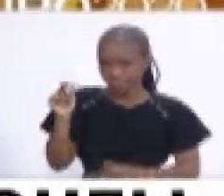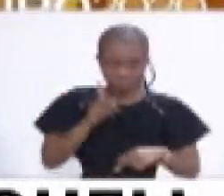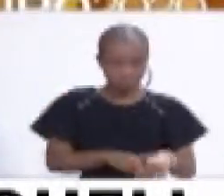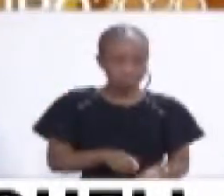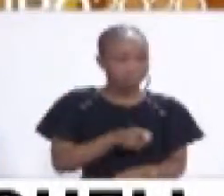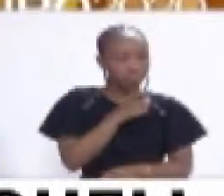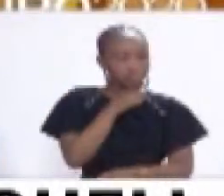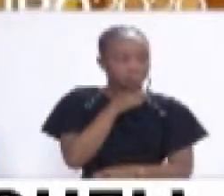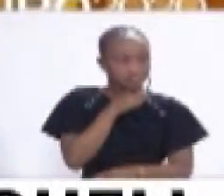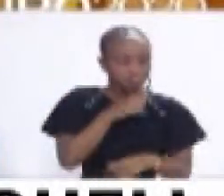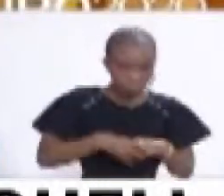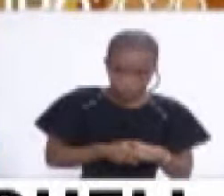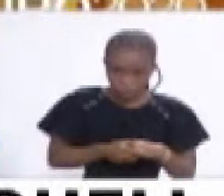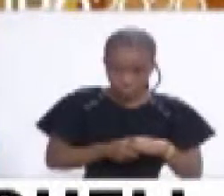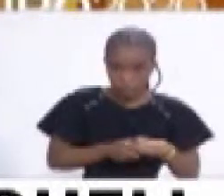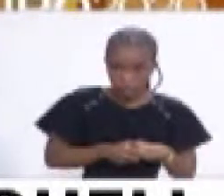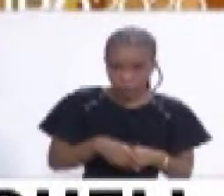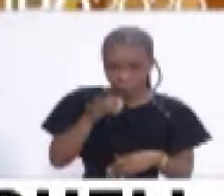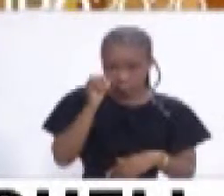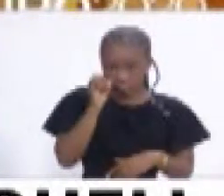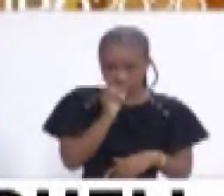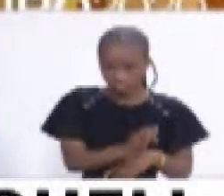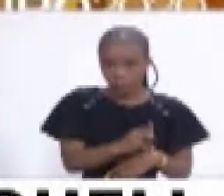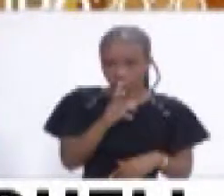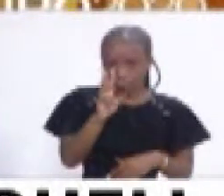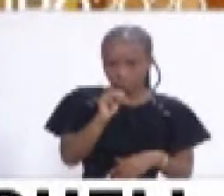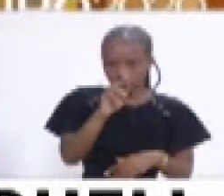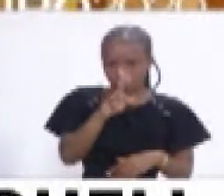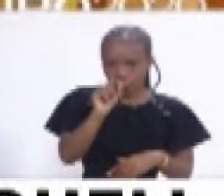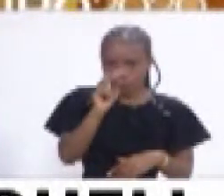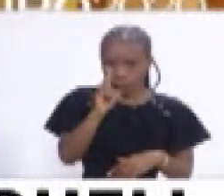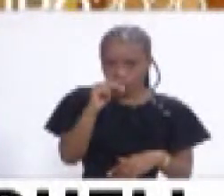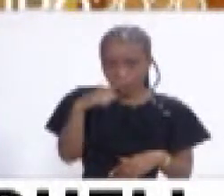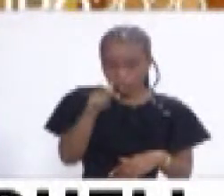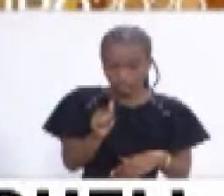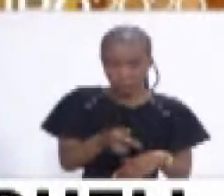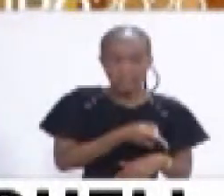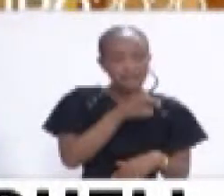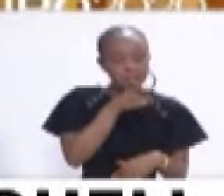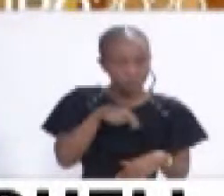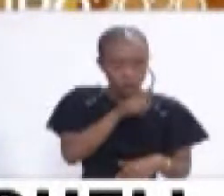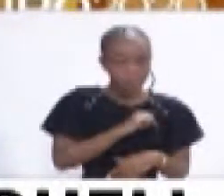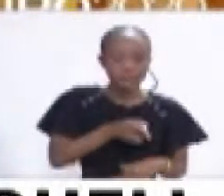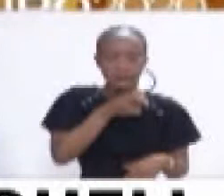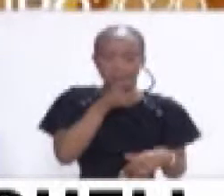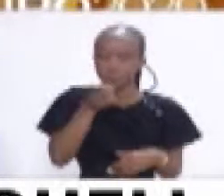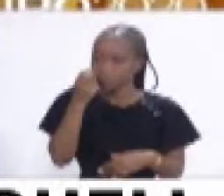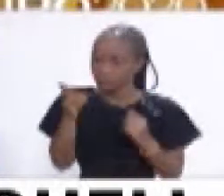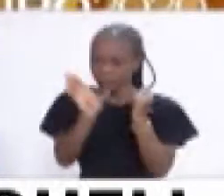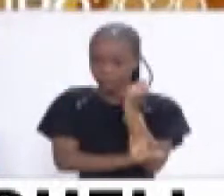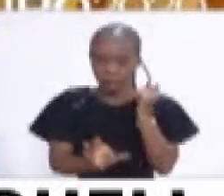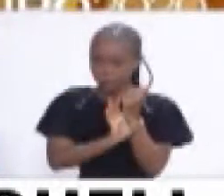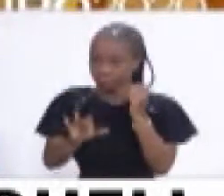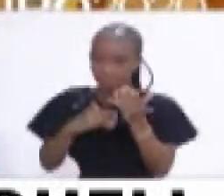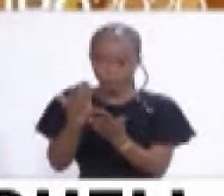quiet, if Justice Mutunga kept quiet, if we keep quiet, and we are seeing the country